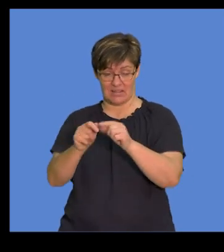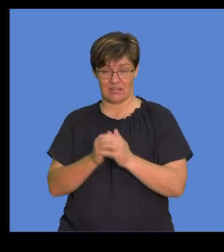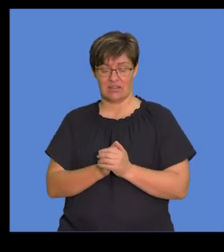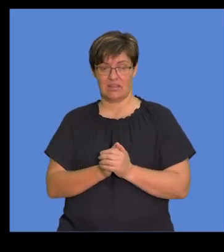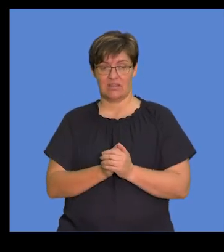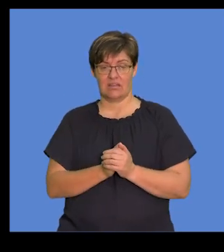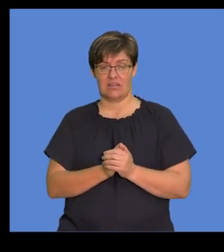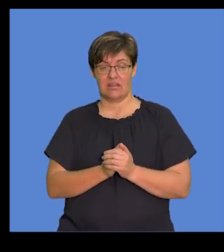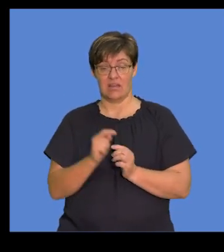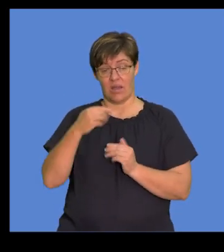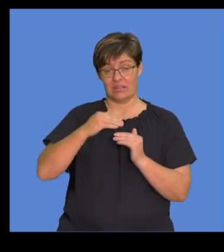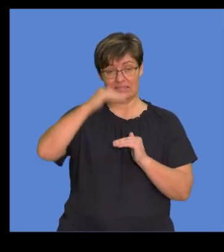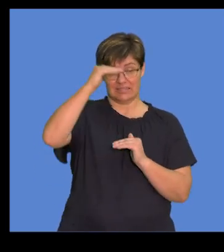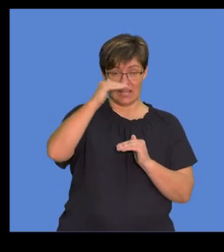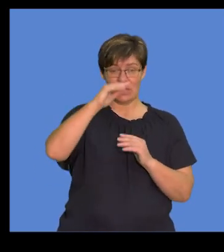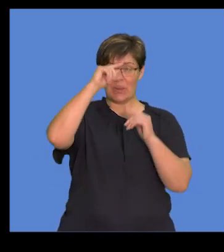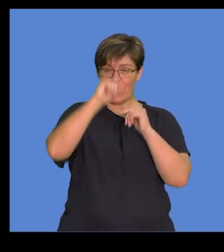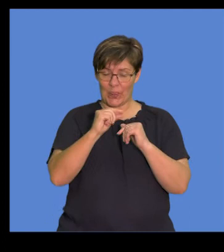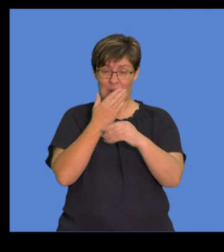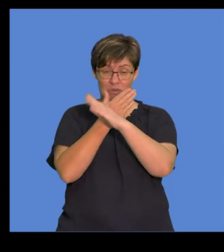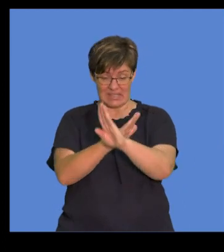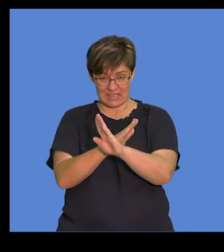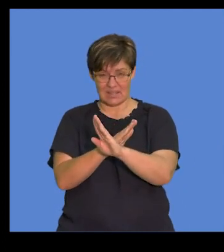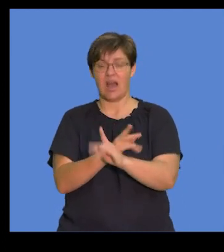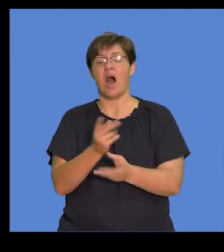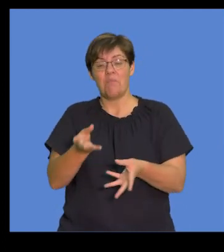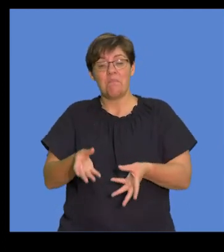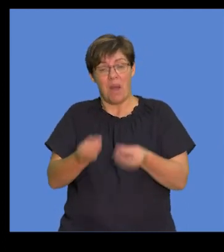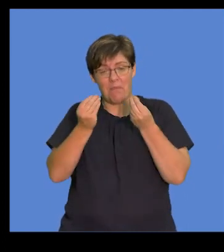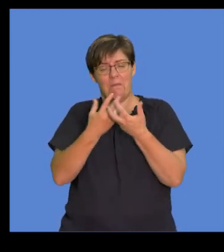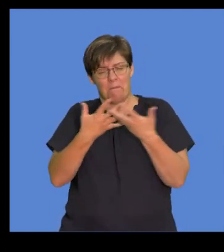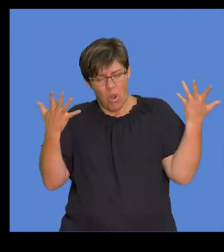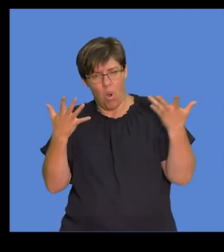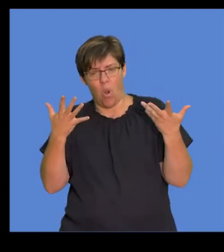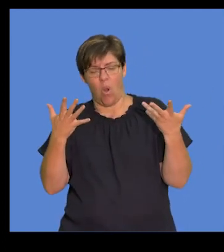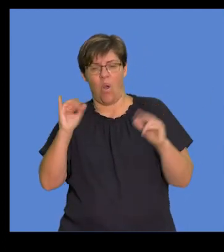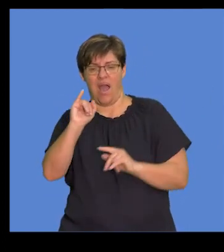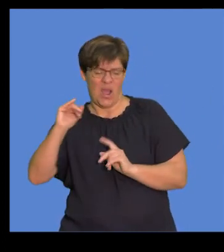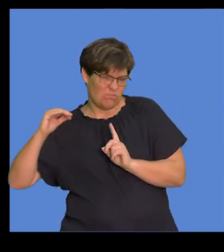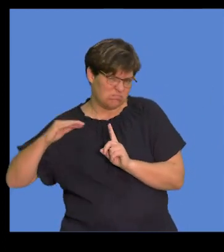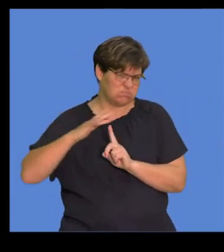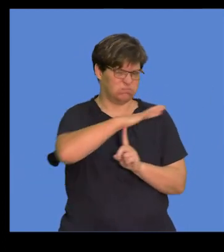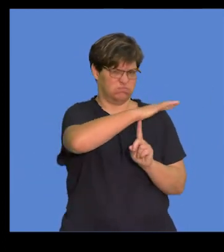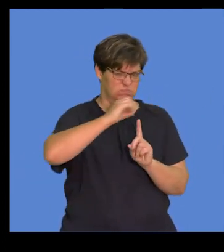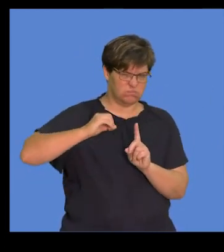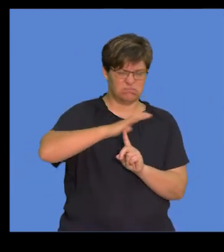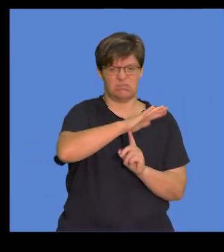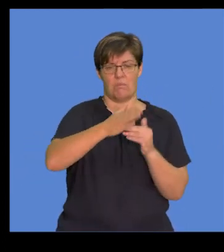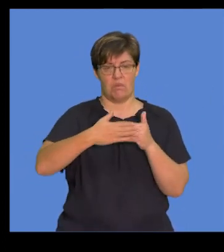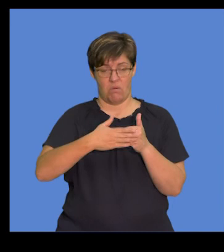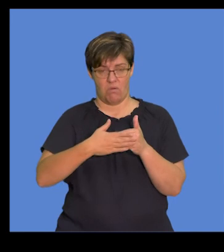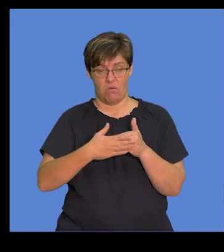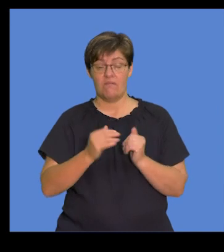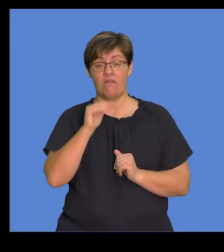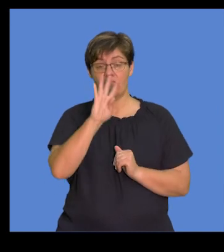in parallel, the one that has got the smallest resistance receives the most current. As